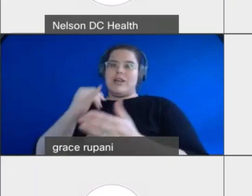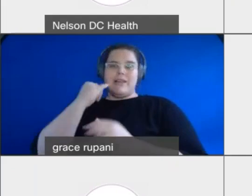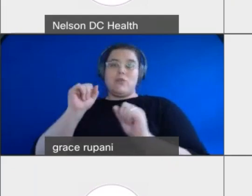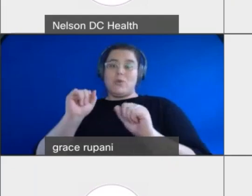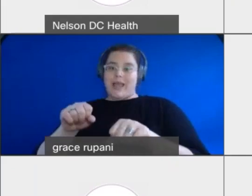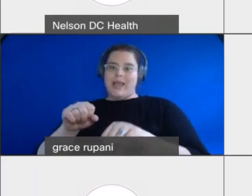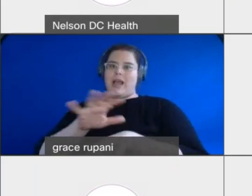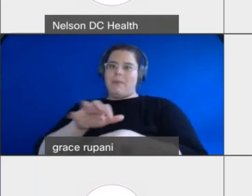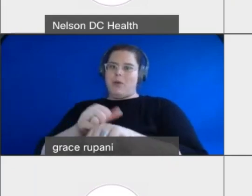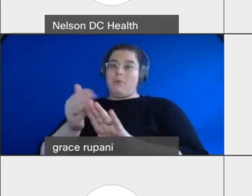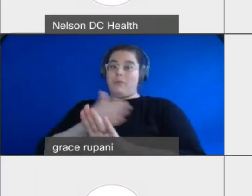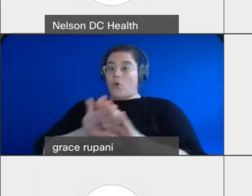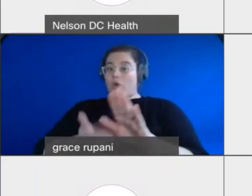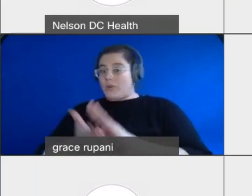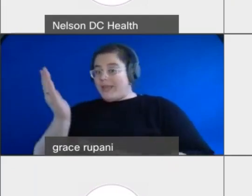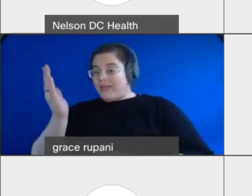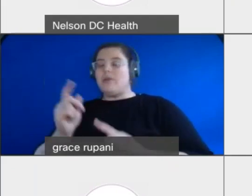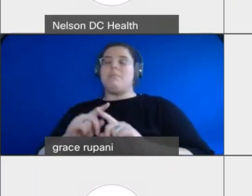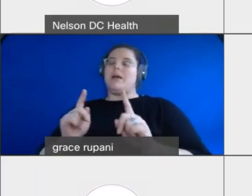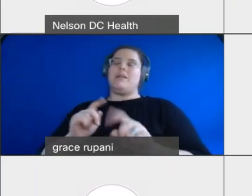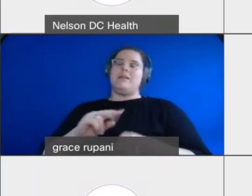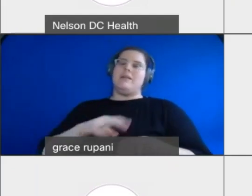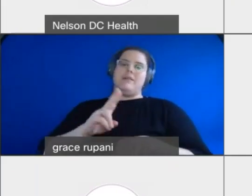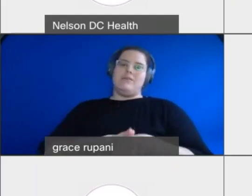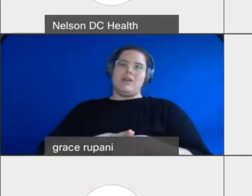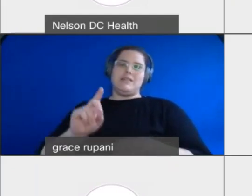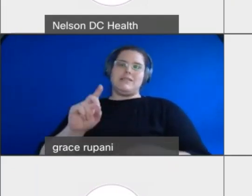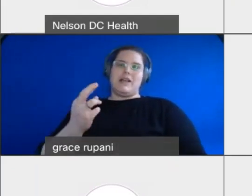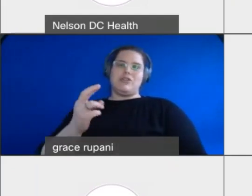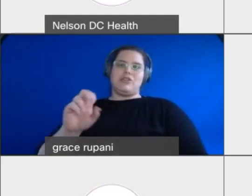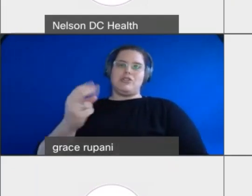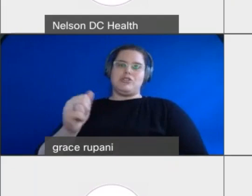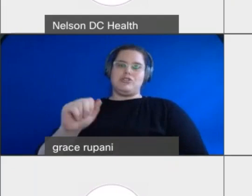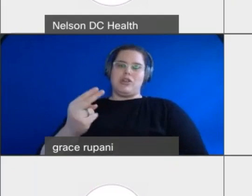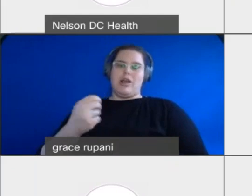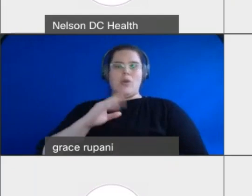But of course, I'll have to defer to Dr. Shaw and see if there has been any